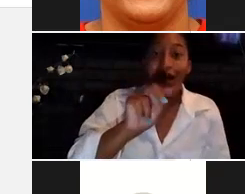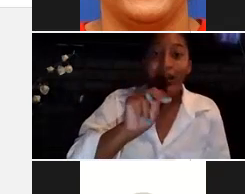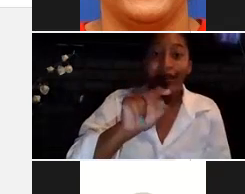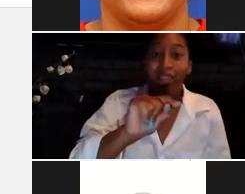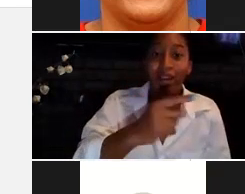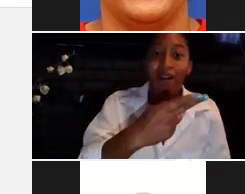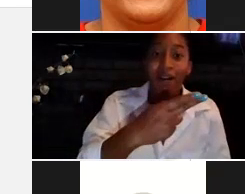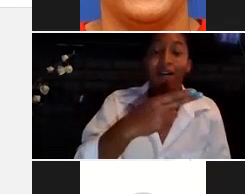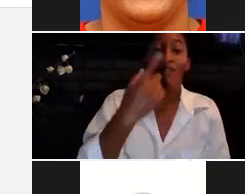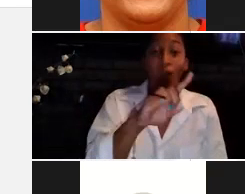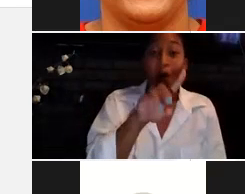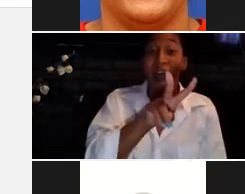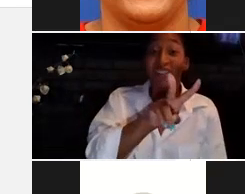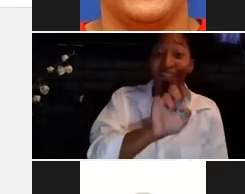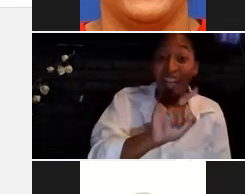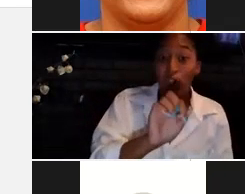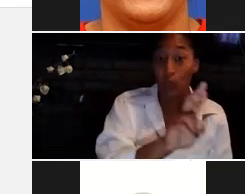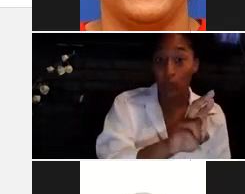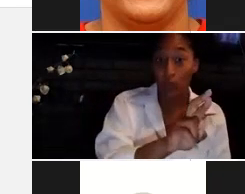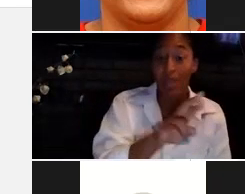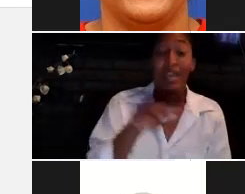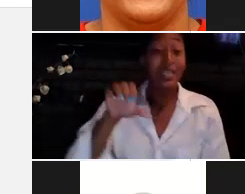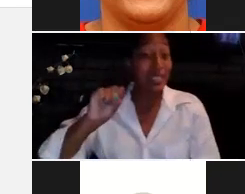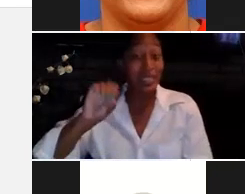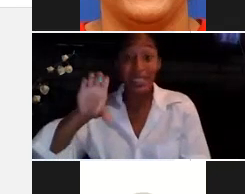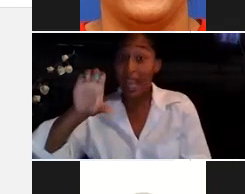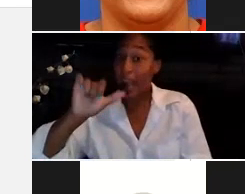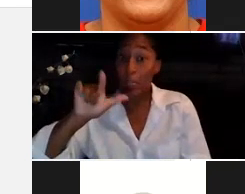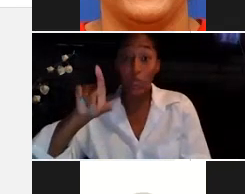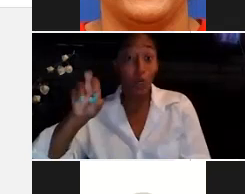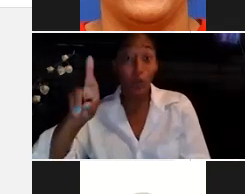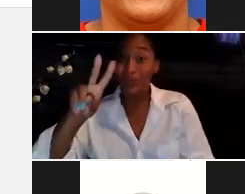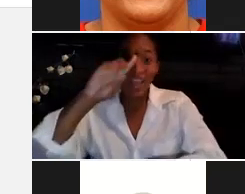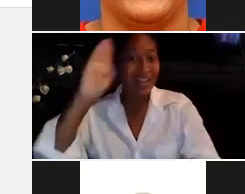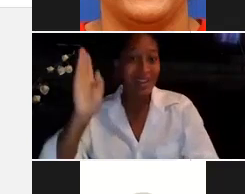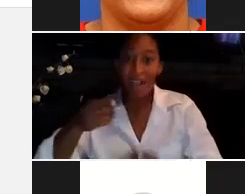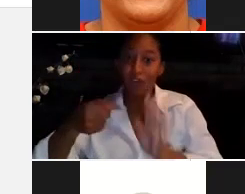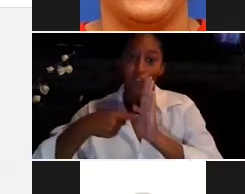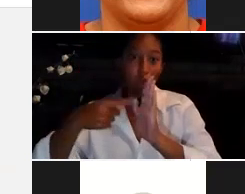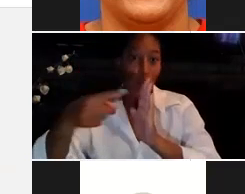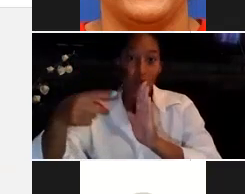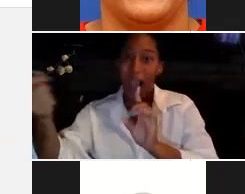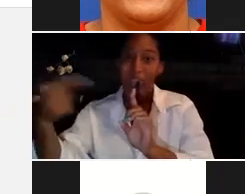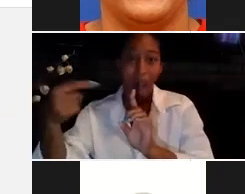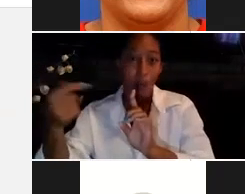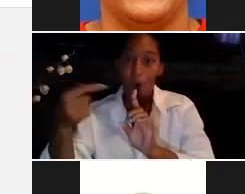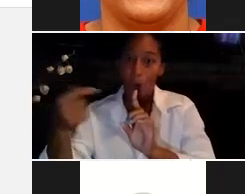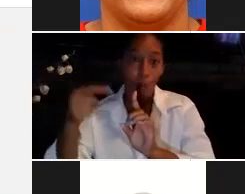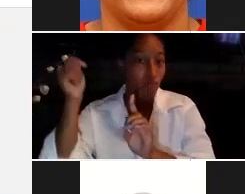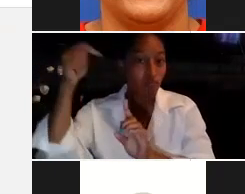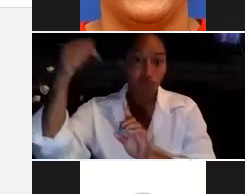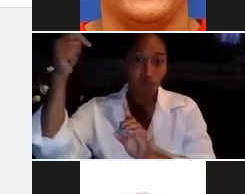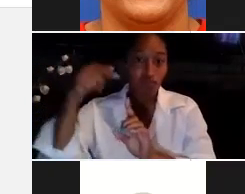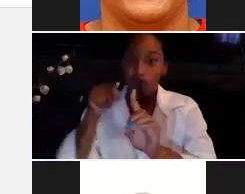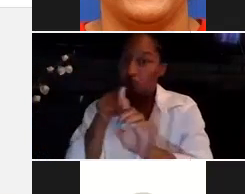arrows. Okay, so that's notation again, right? Because we all want to be on the same page in terms of